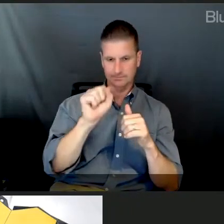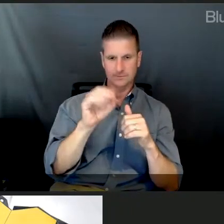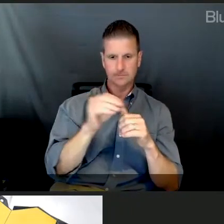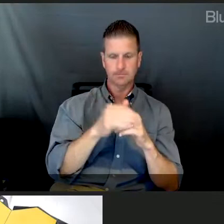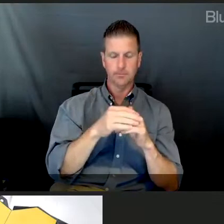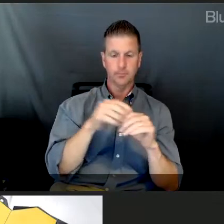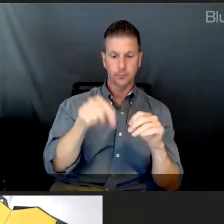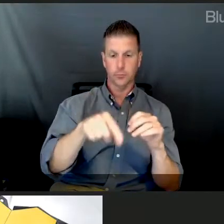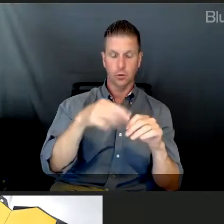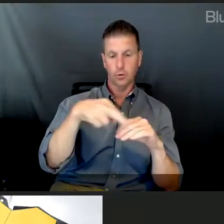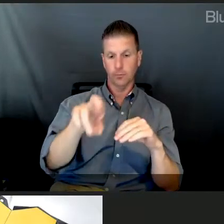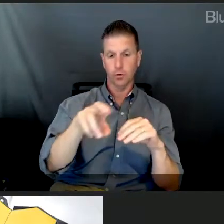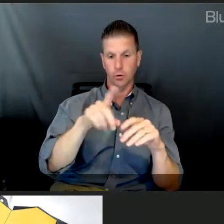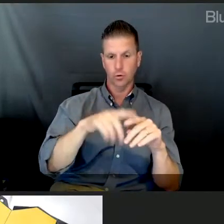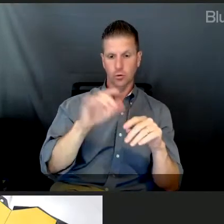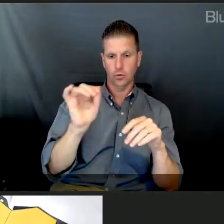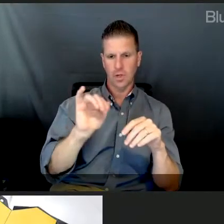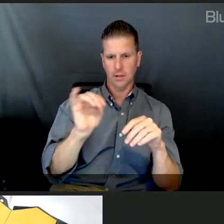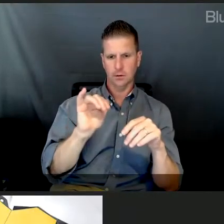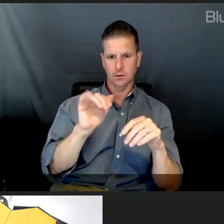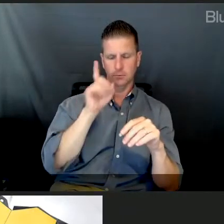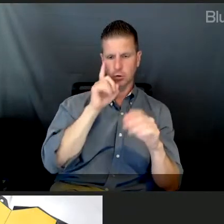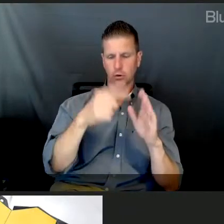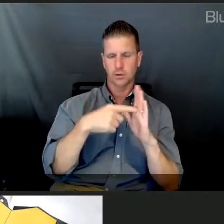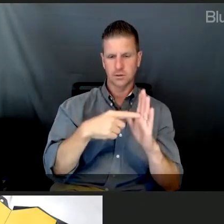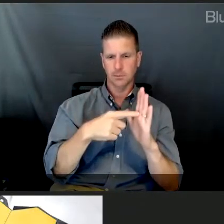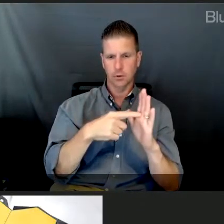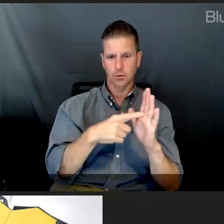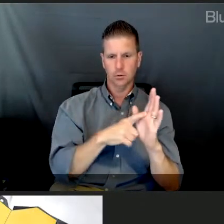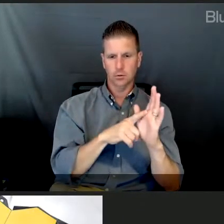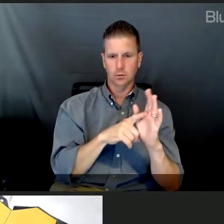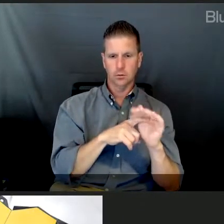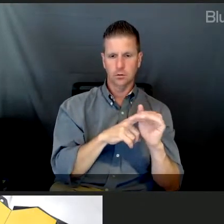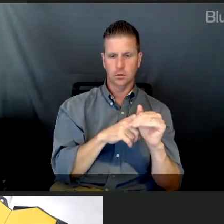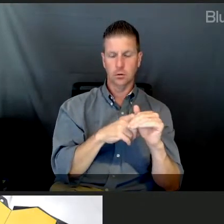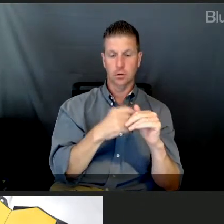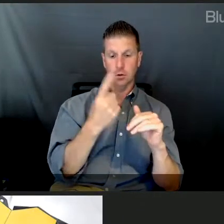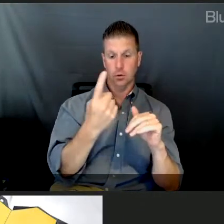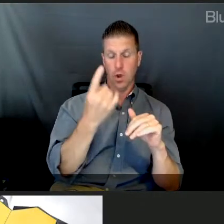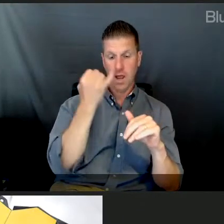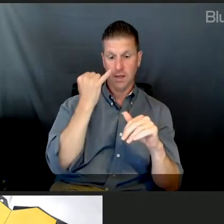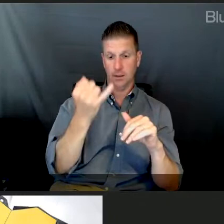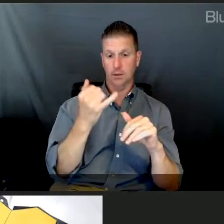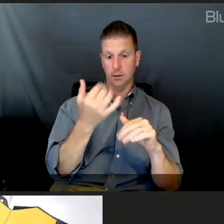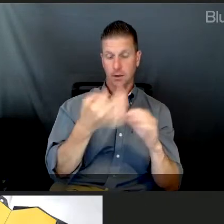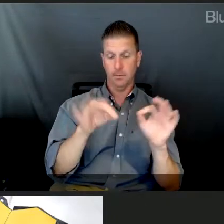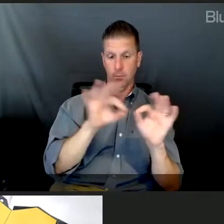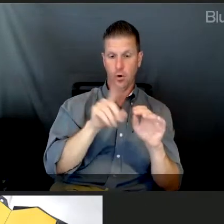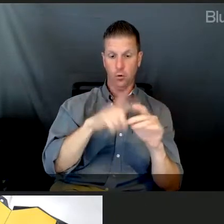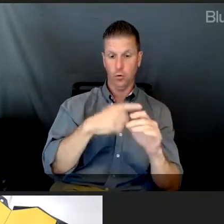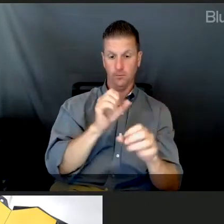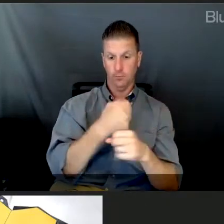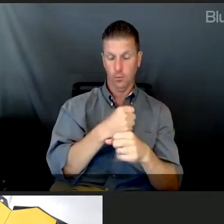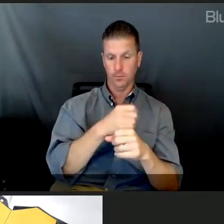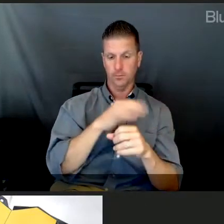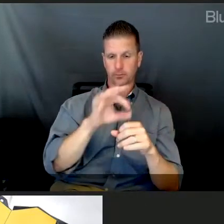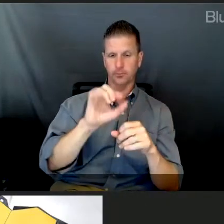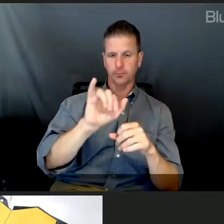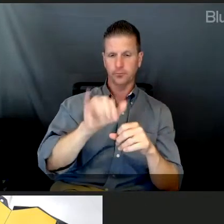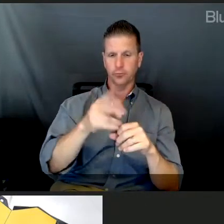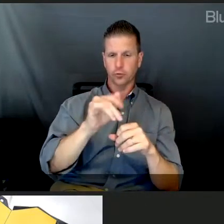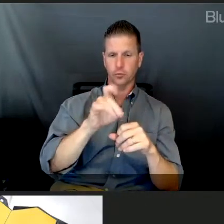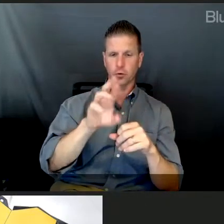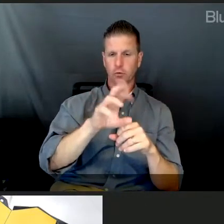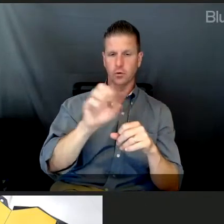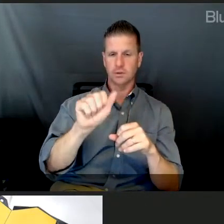this refers to, like, for example, one idea that's very important to the formation of Jupiter and Saturn in our own solar